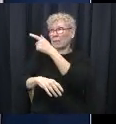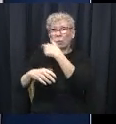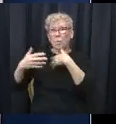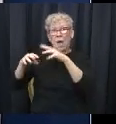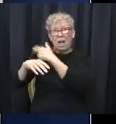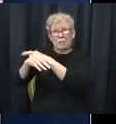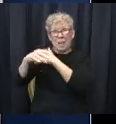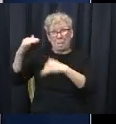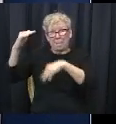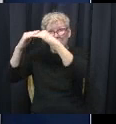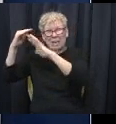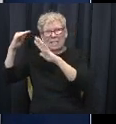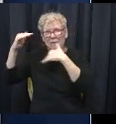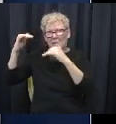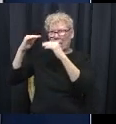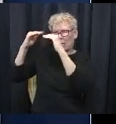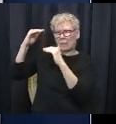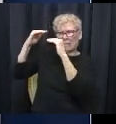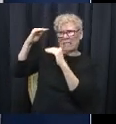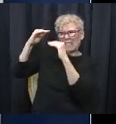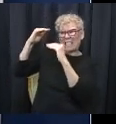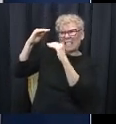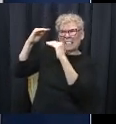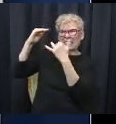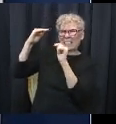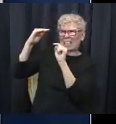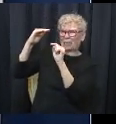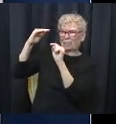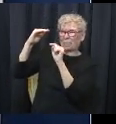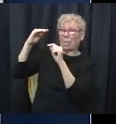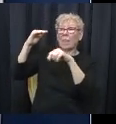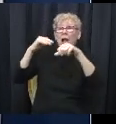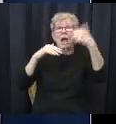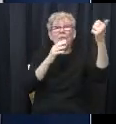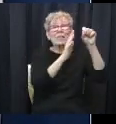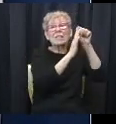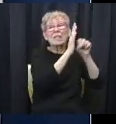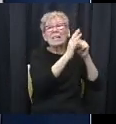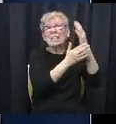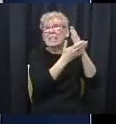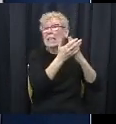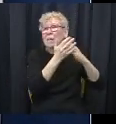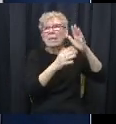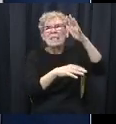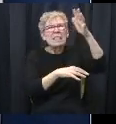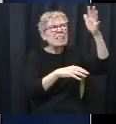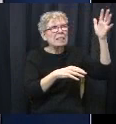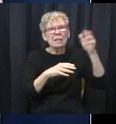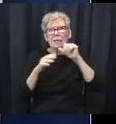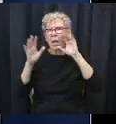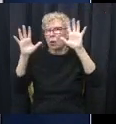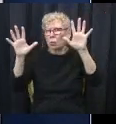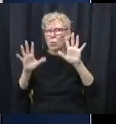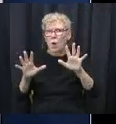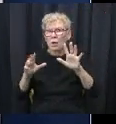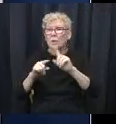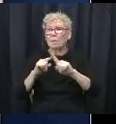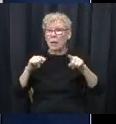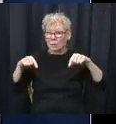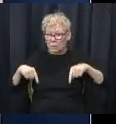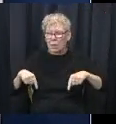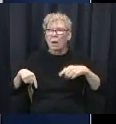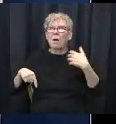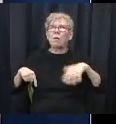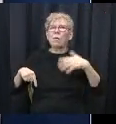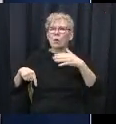choices that you make in your lives, wearing masks, avoiding gatherings, keeping a distance. We have not exceeded our hospital